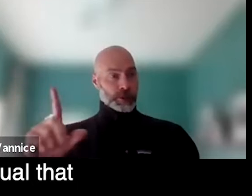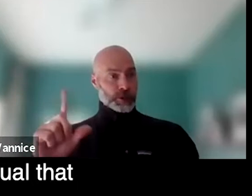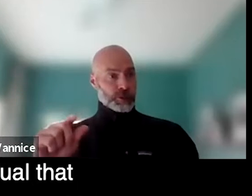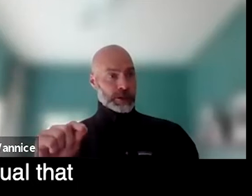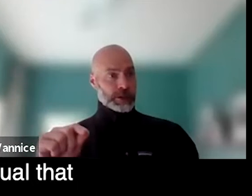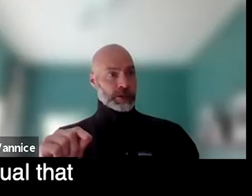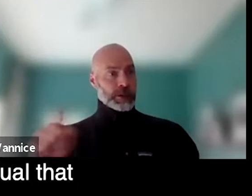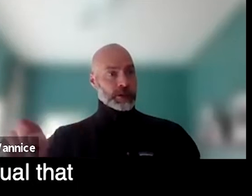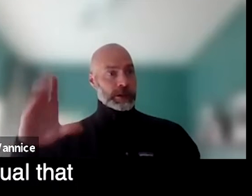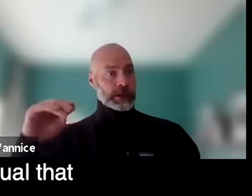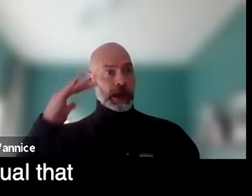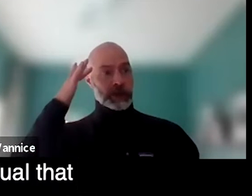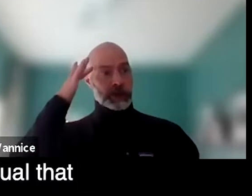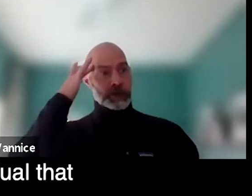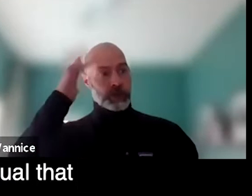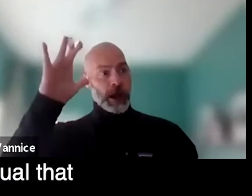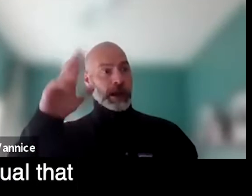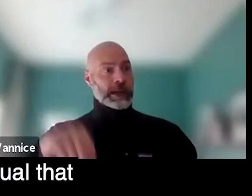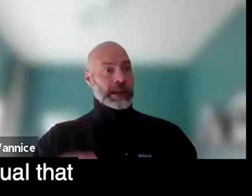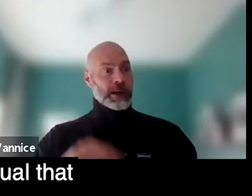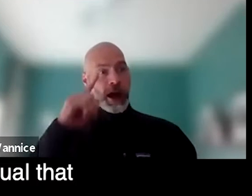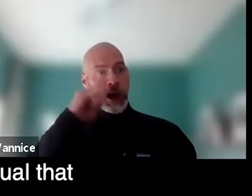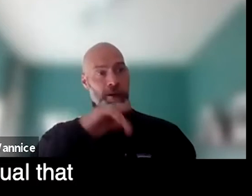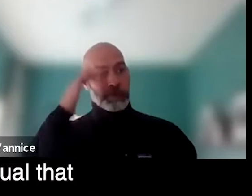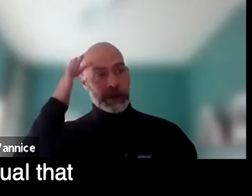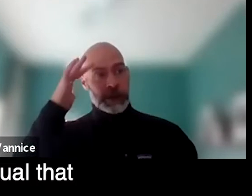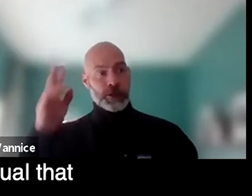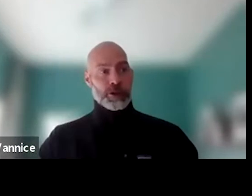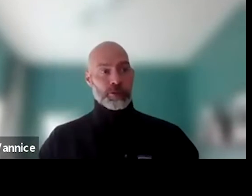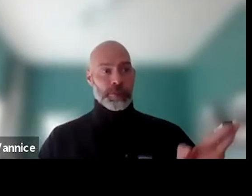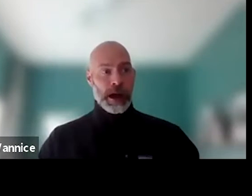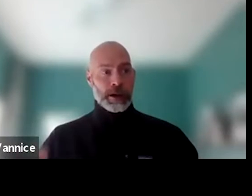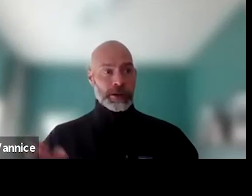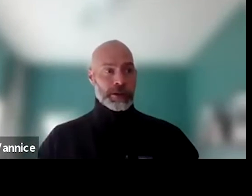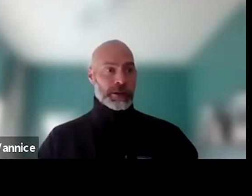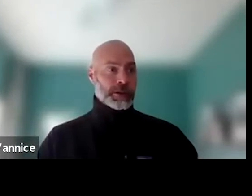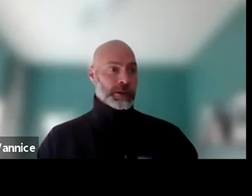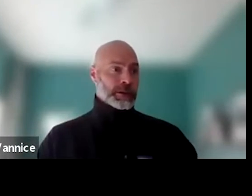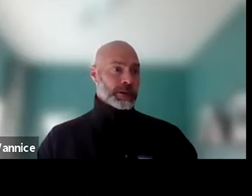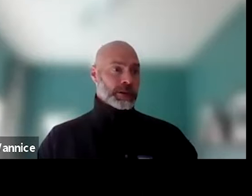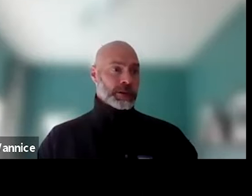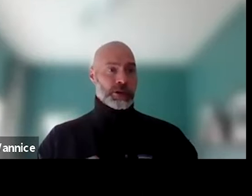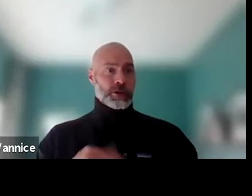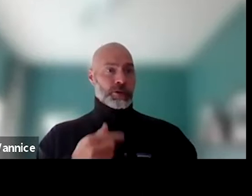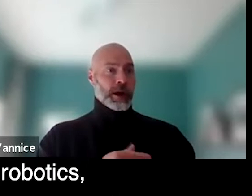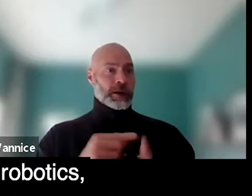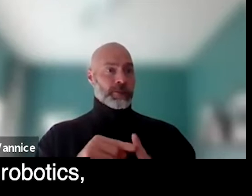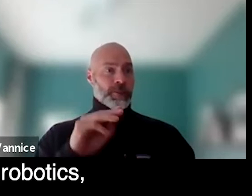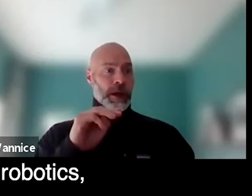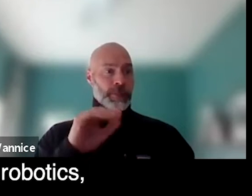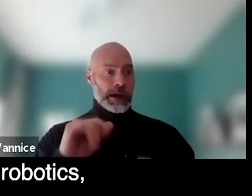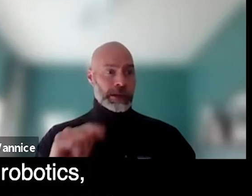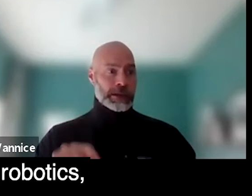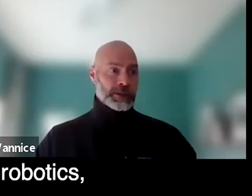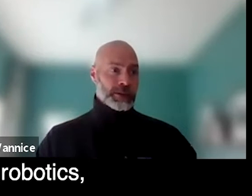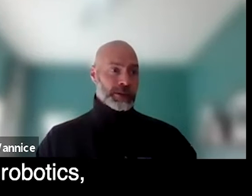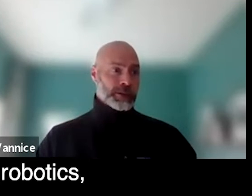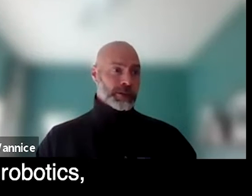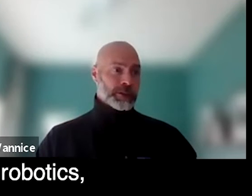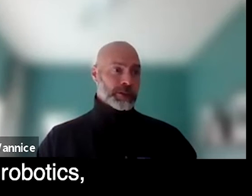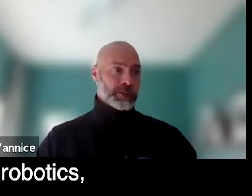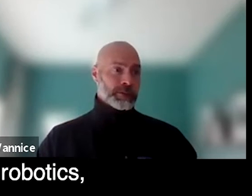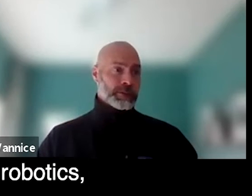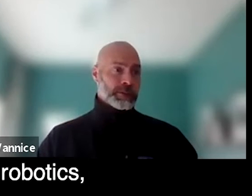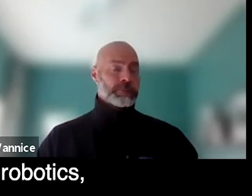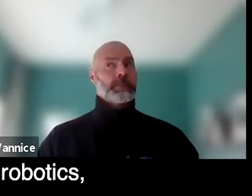that individual that had given the person a 20, they were very intelligent. They're in AI and robotics. They